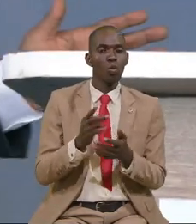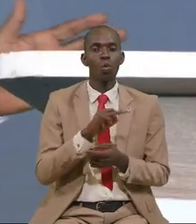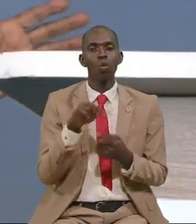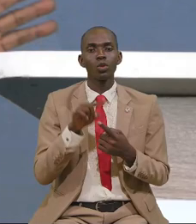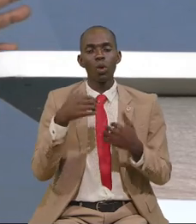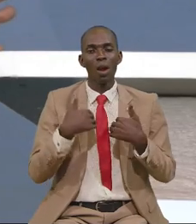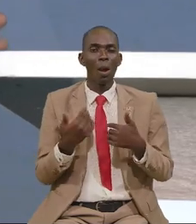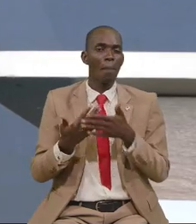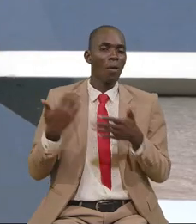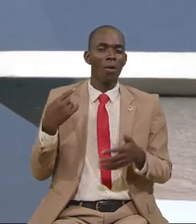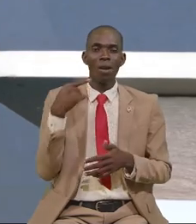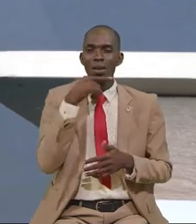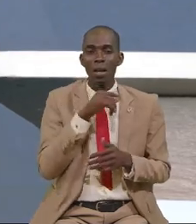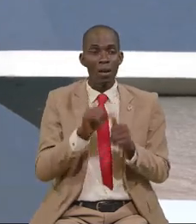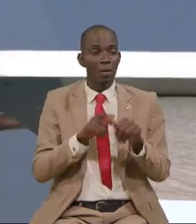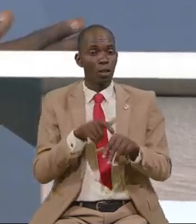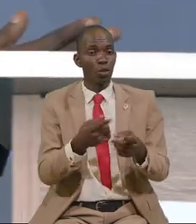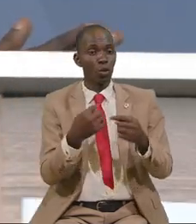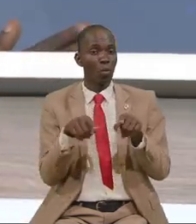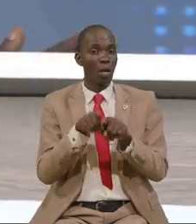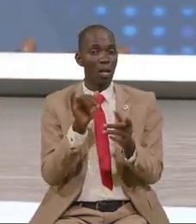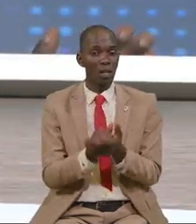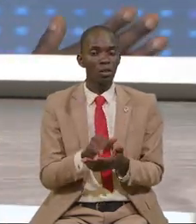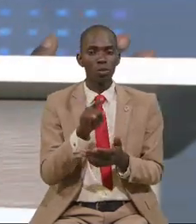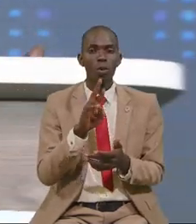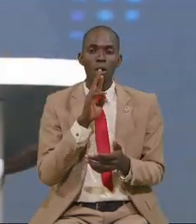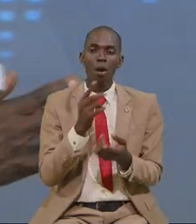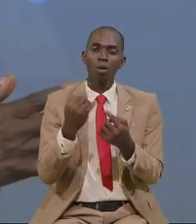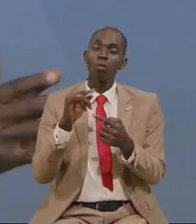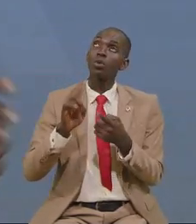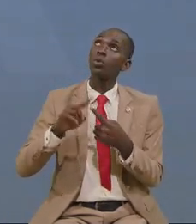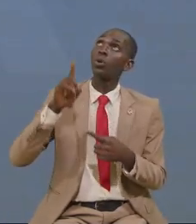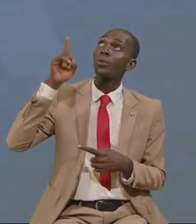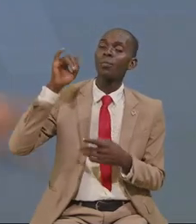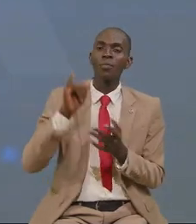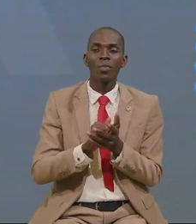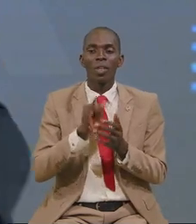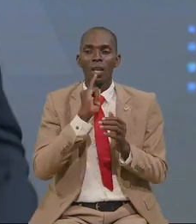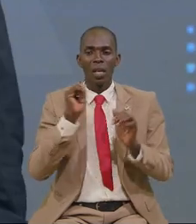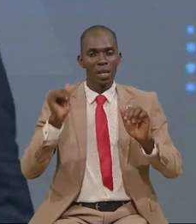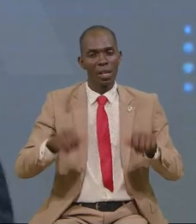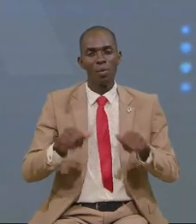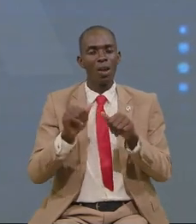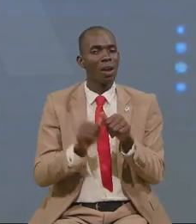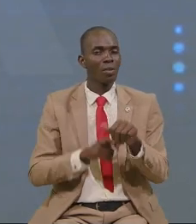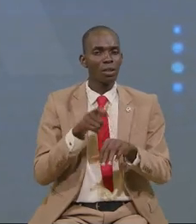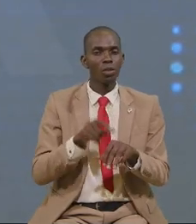Every time you come like that, you are coming unto him that is able. Anytime you are coming for healing, you